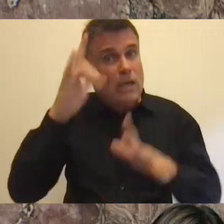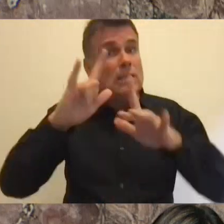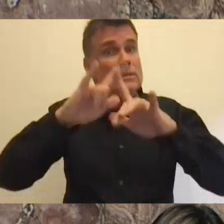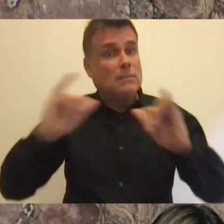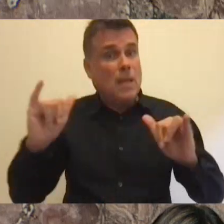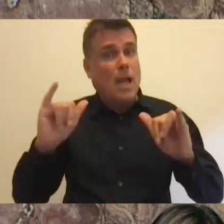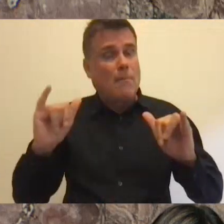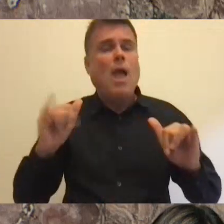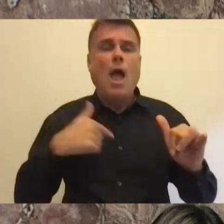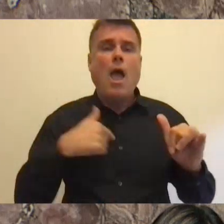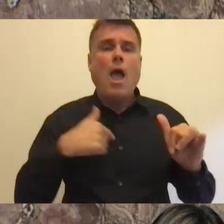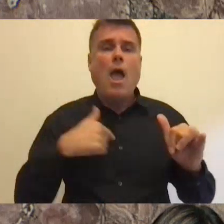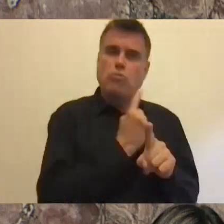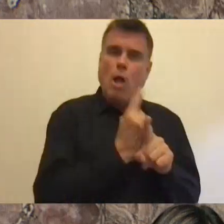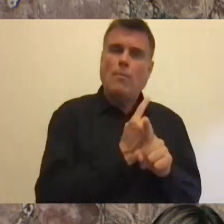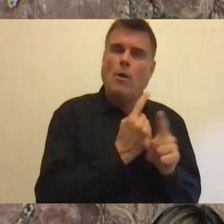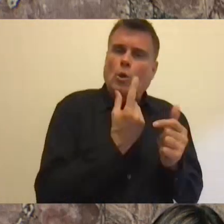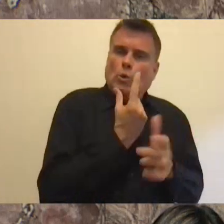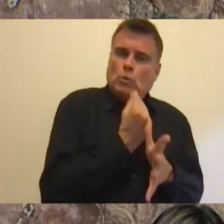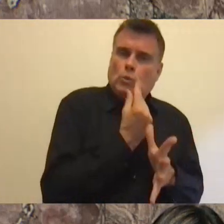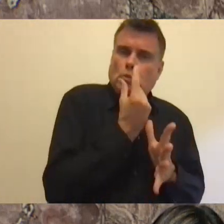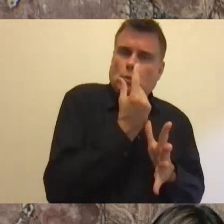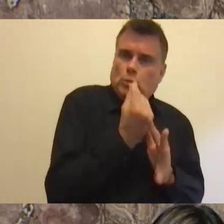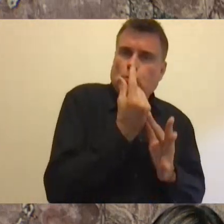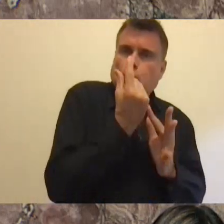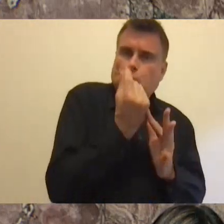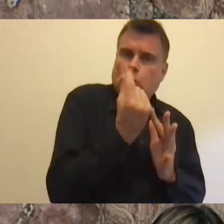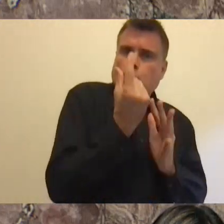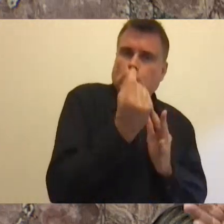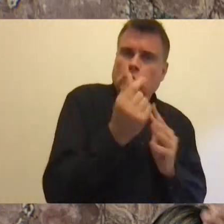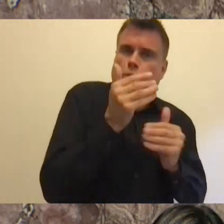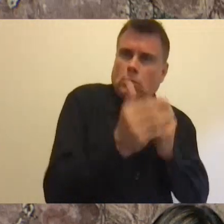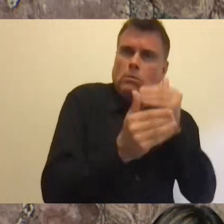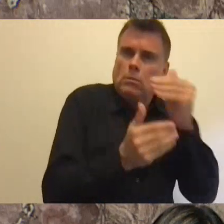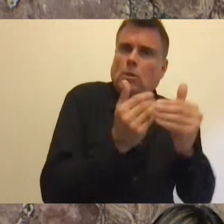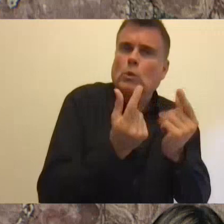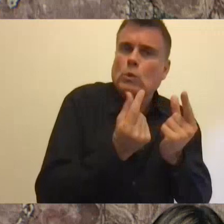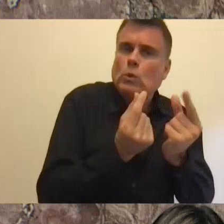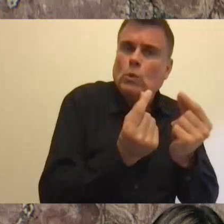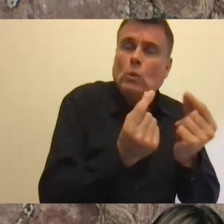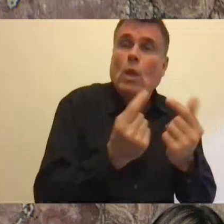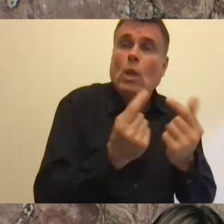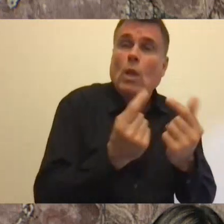complaint procedures and to deal with this kind of thing, some of which are underway, as you